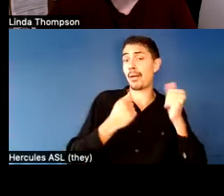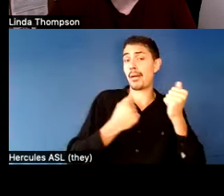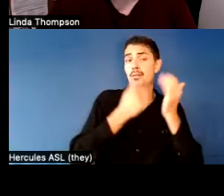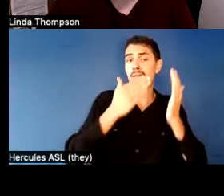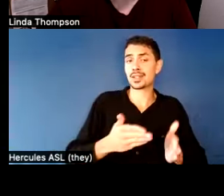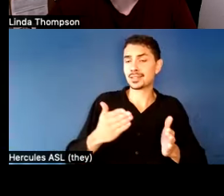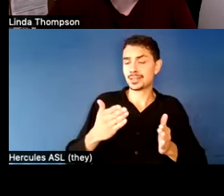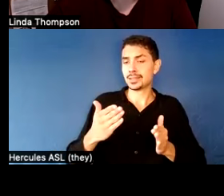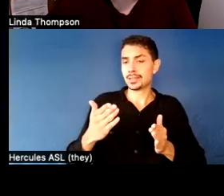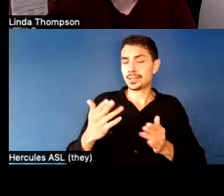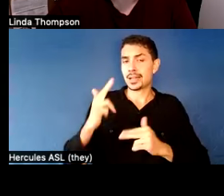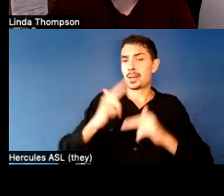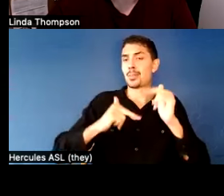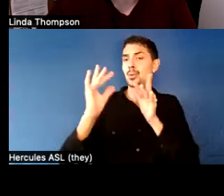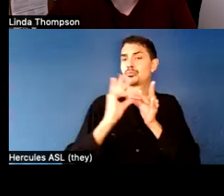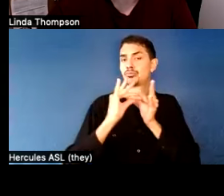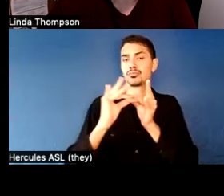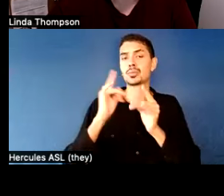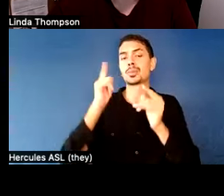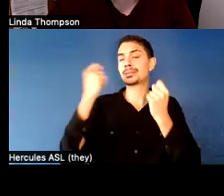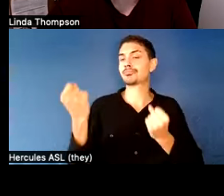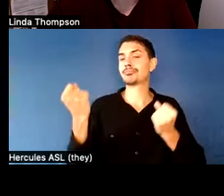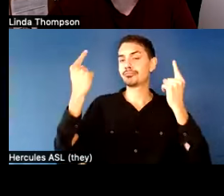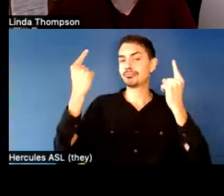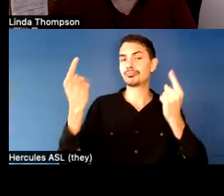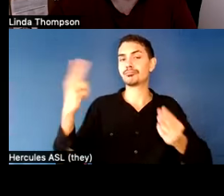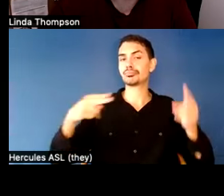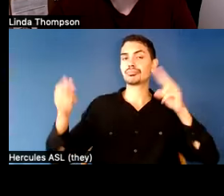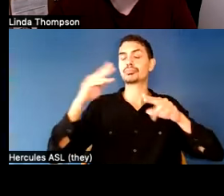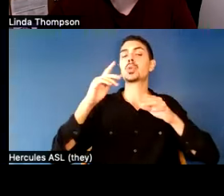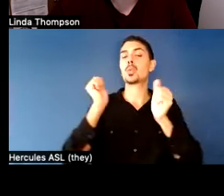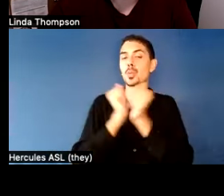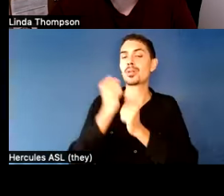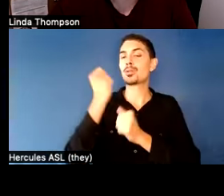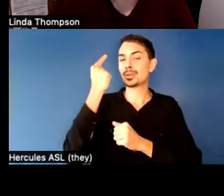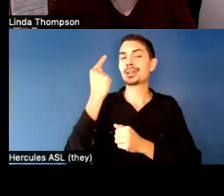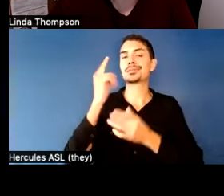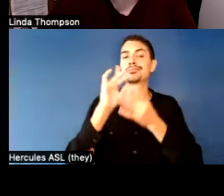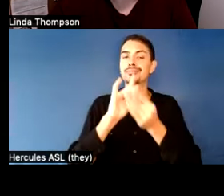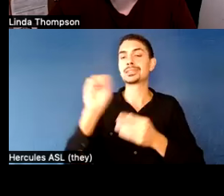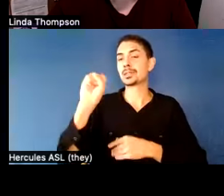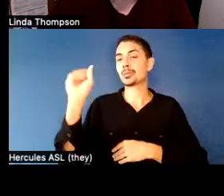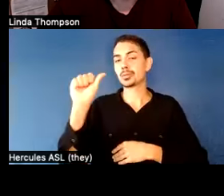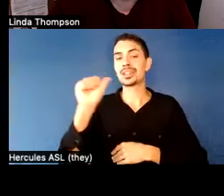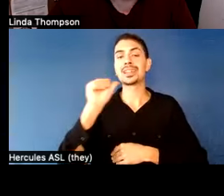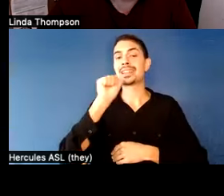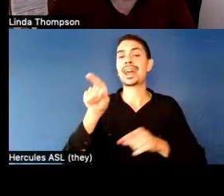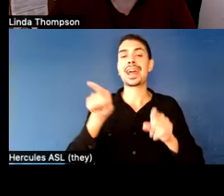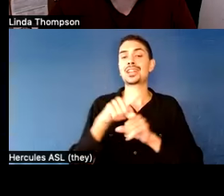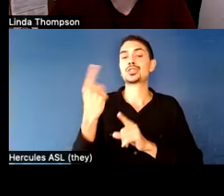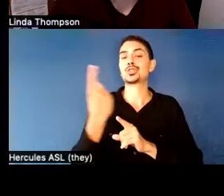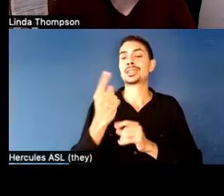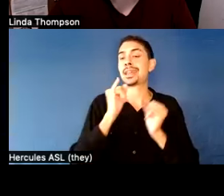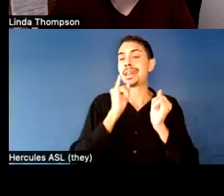understandings about the dynamics of sexual assault as a social problem, not an individual problem. And